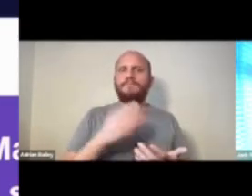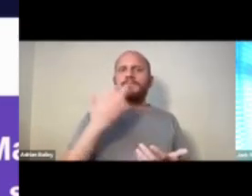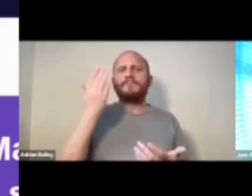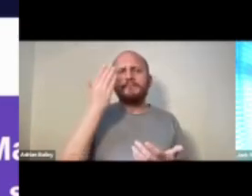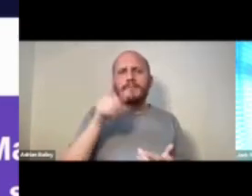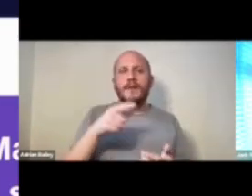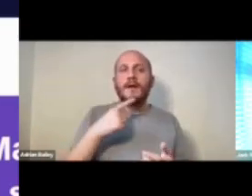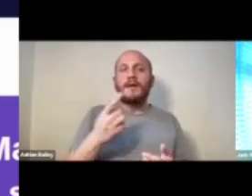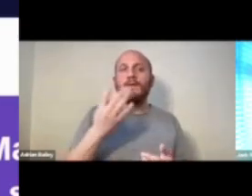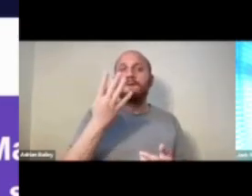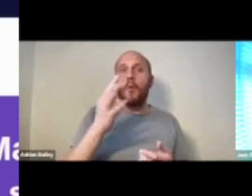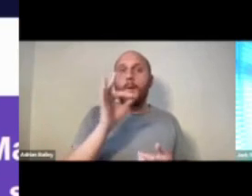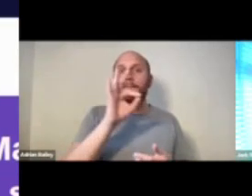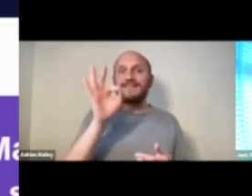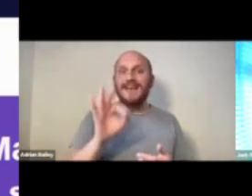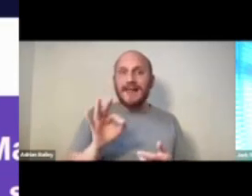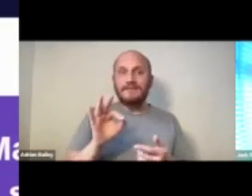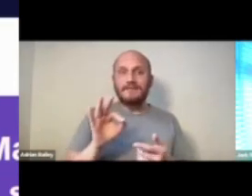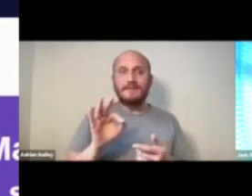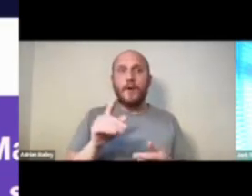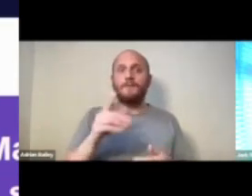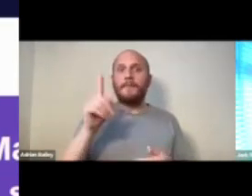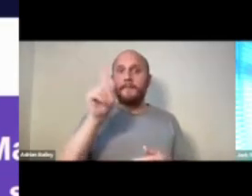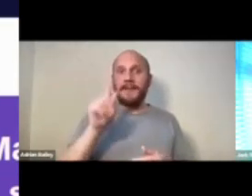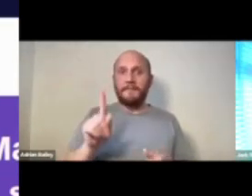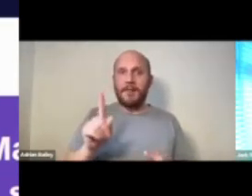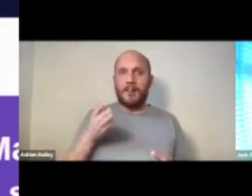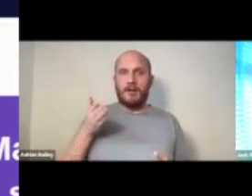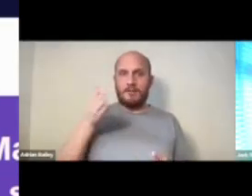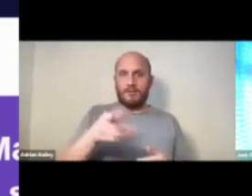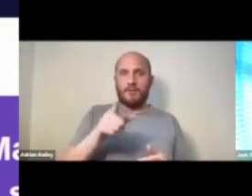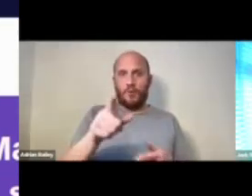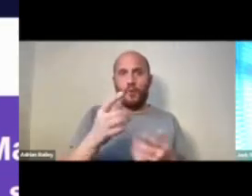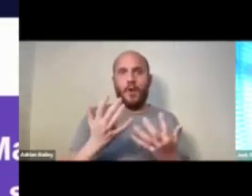4% of people liked your exhibition,